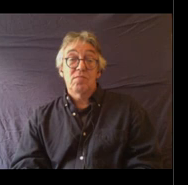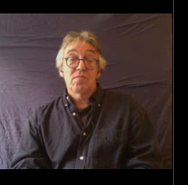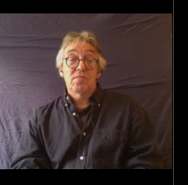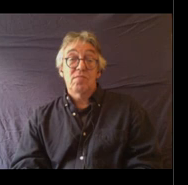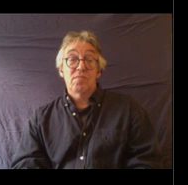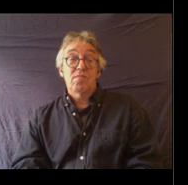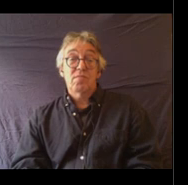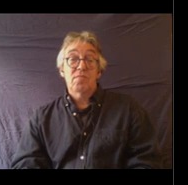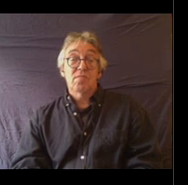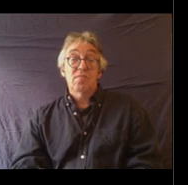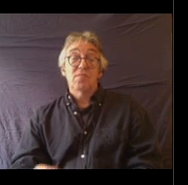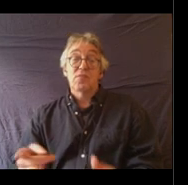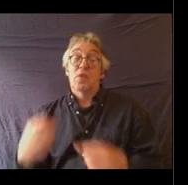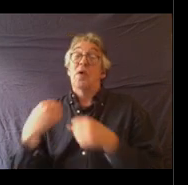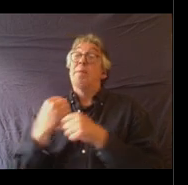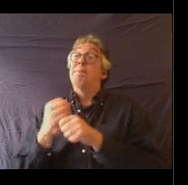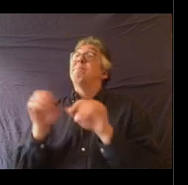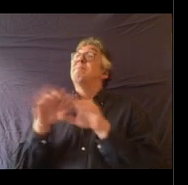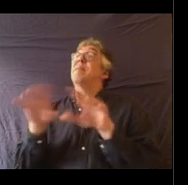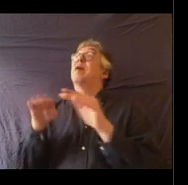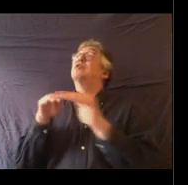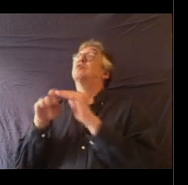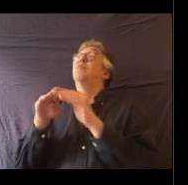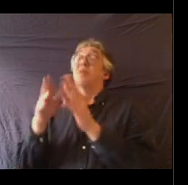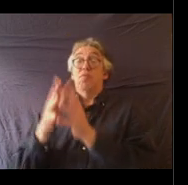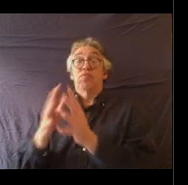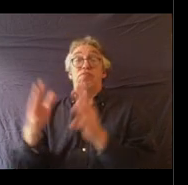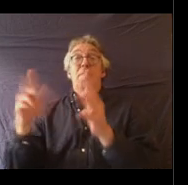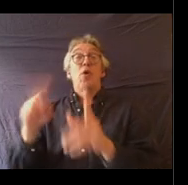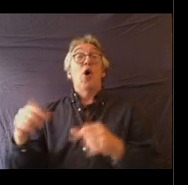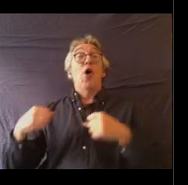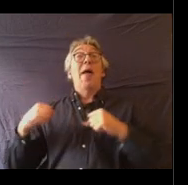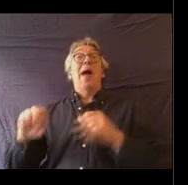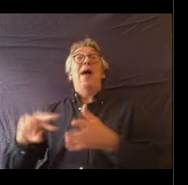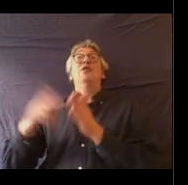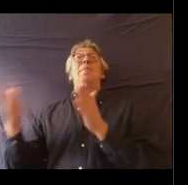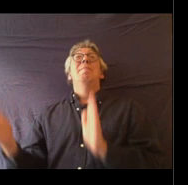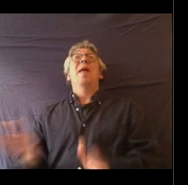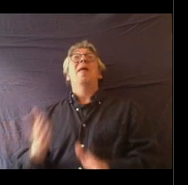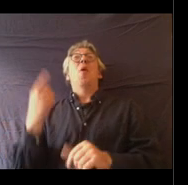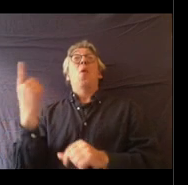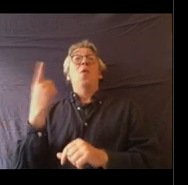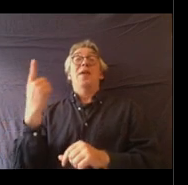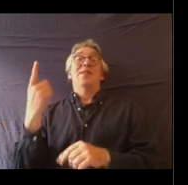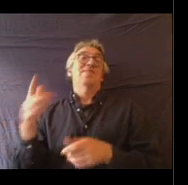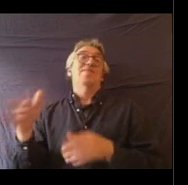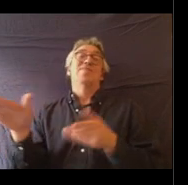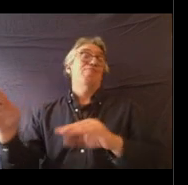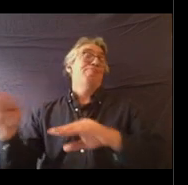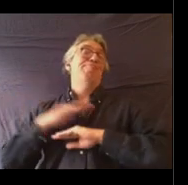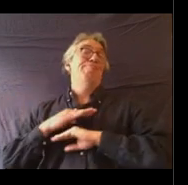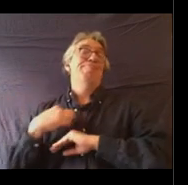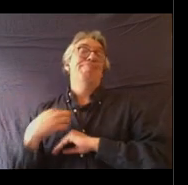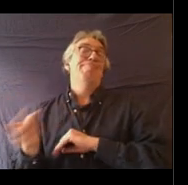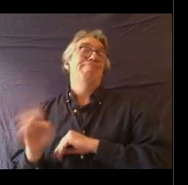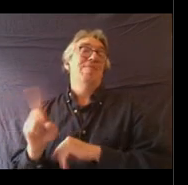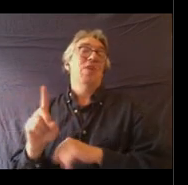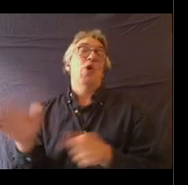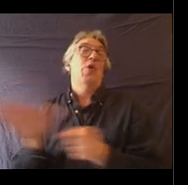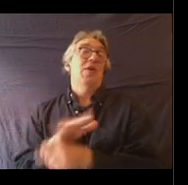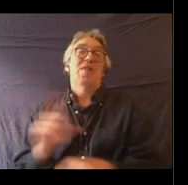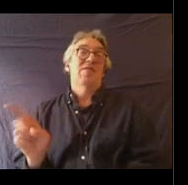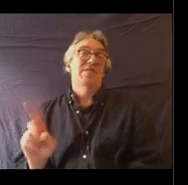media accessibility. But these action plans are not sufficient to, from our point of view, to ensure